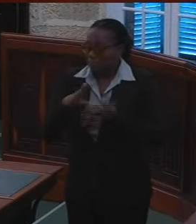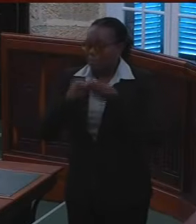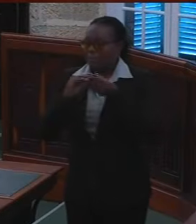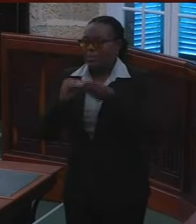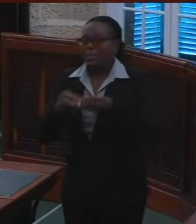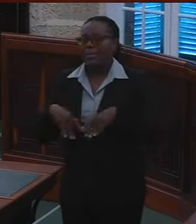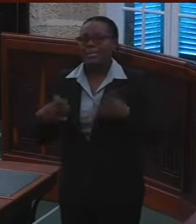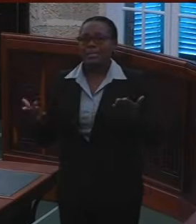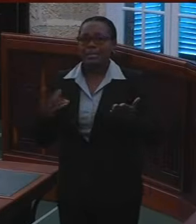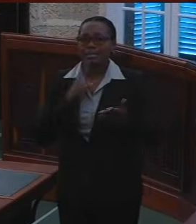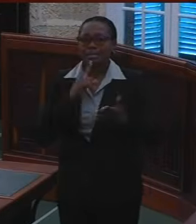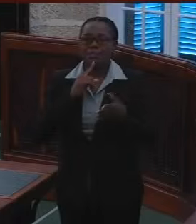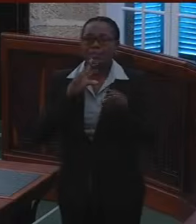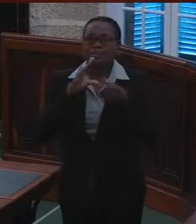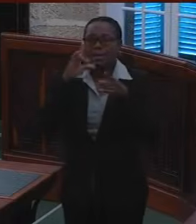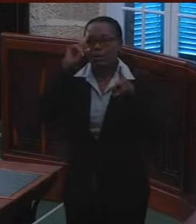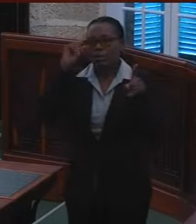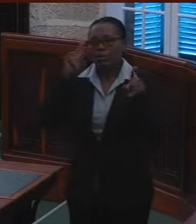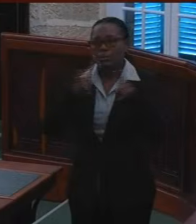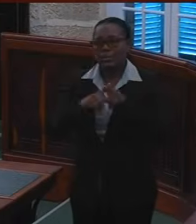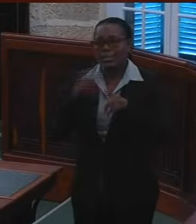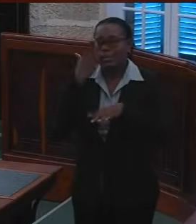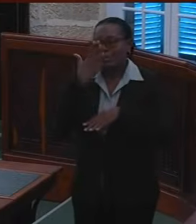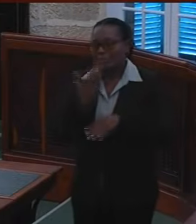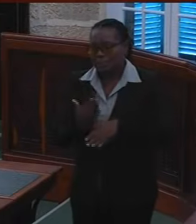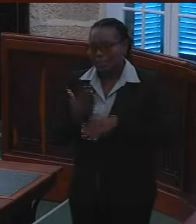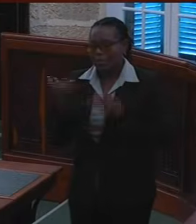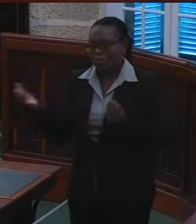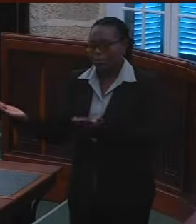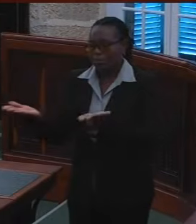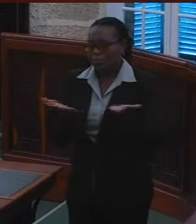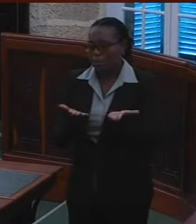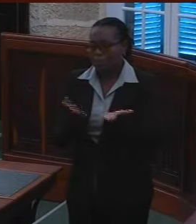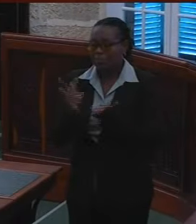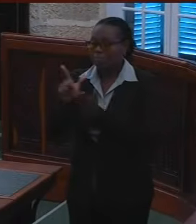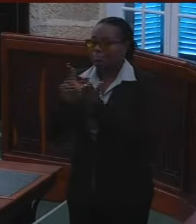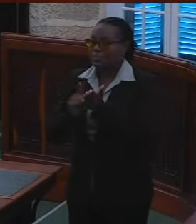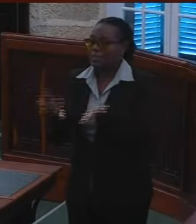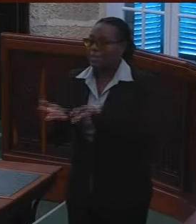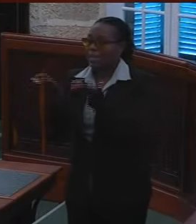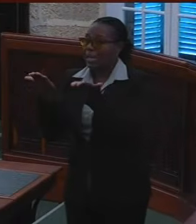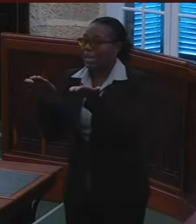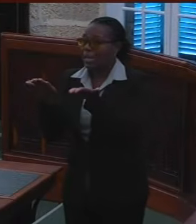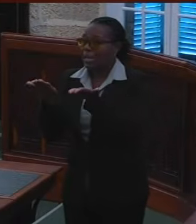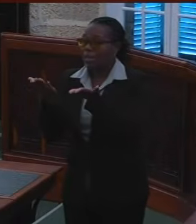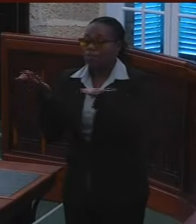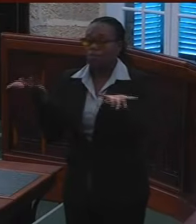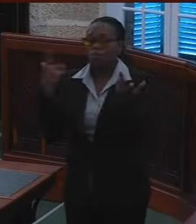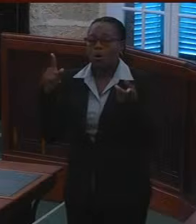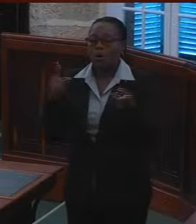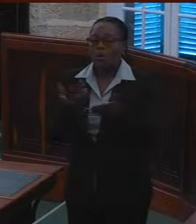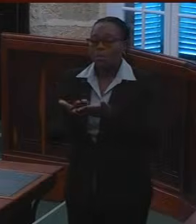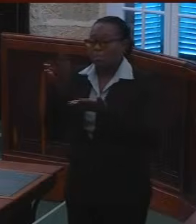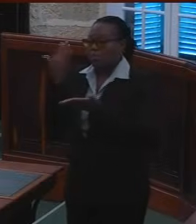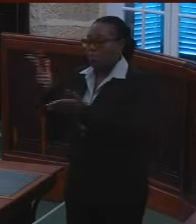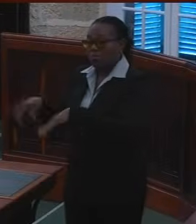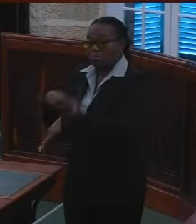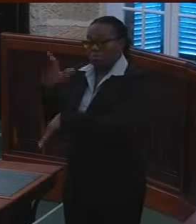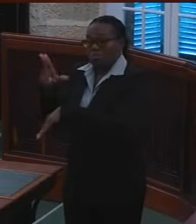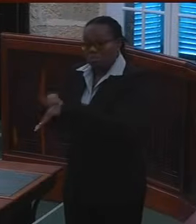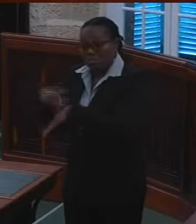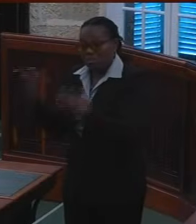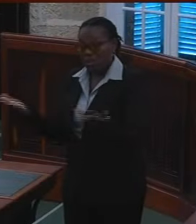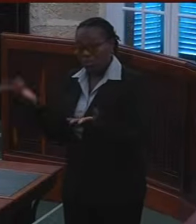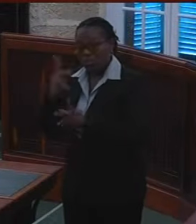unfortunate that we have now to bring legislation to do what naturally came to this country, but it is what it is.